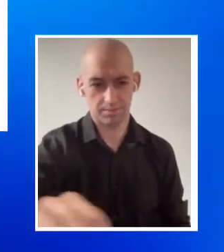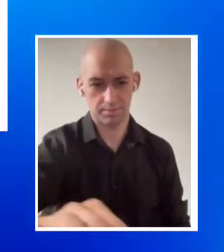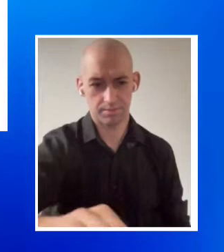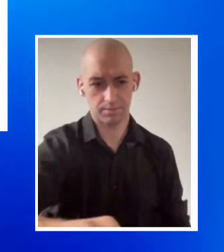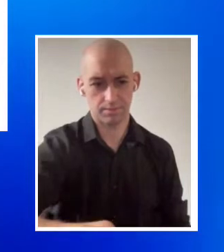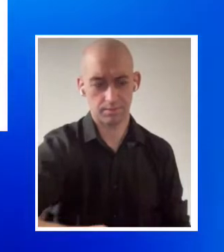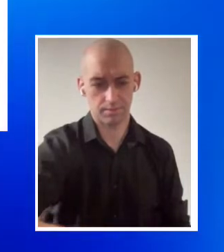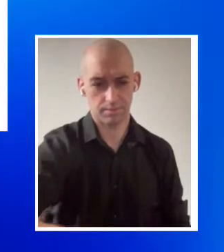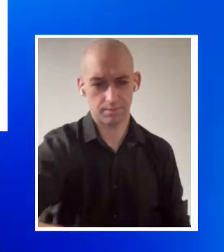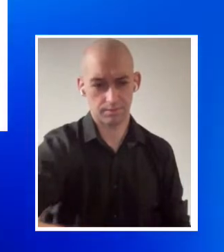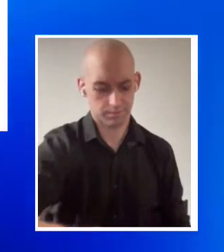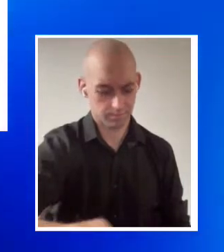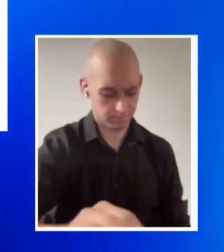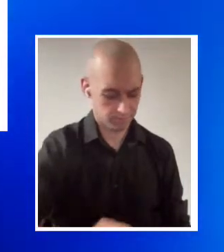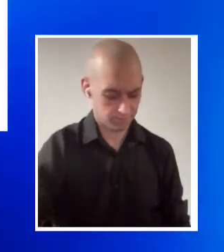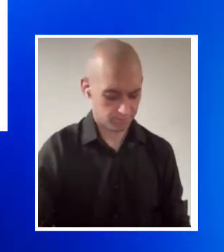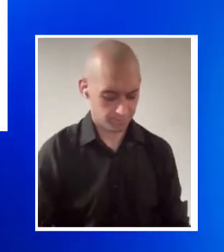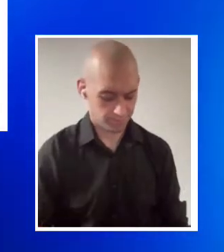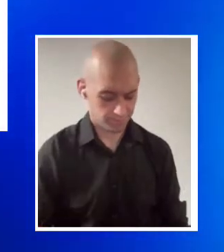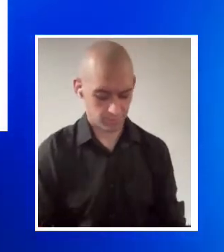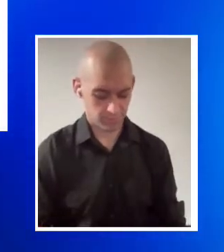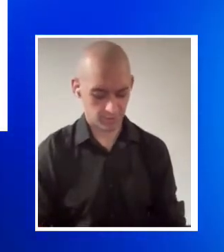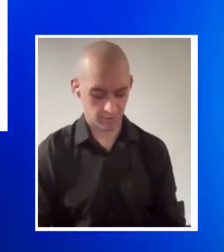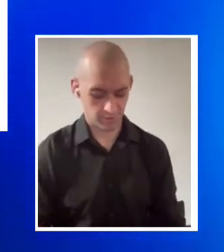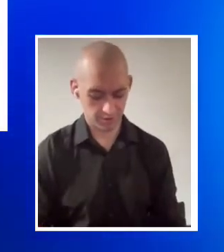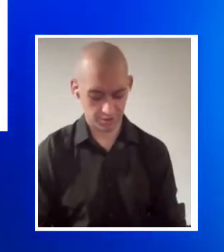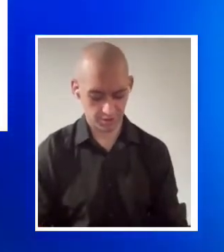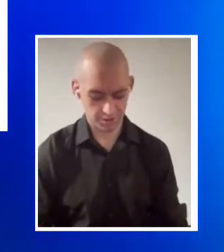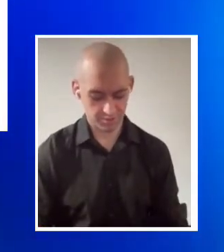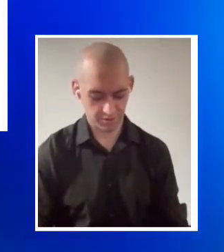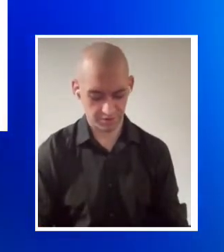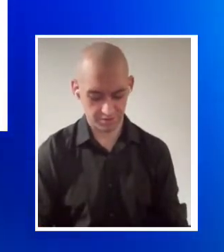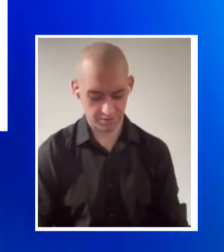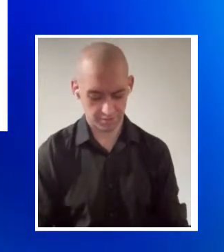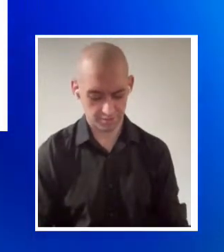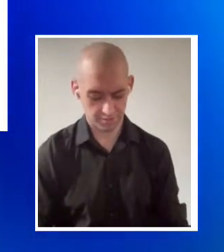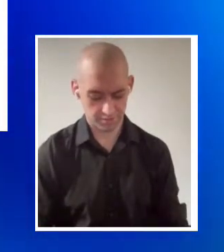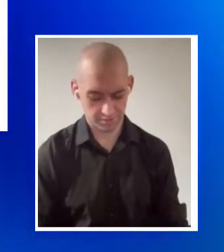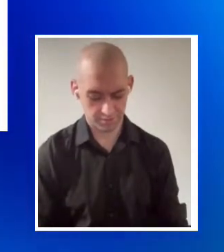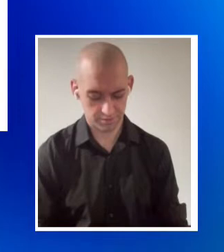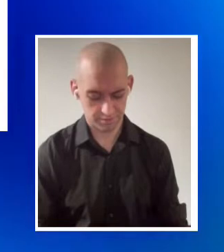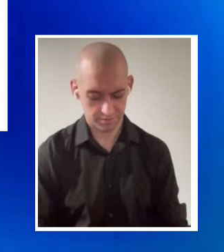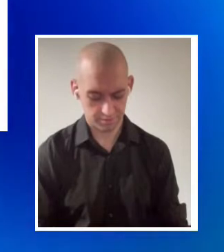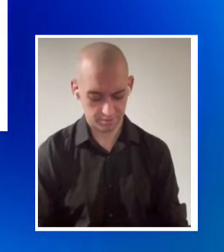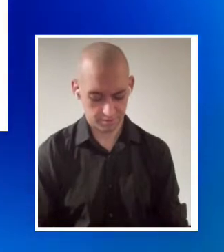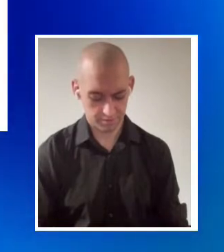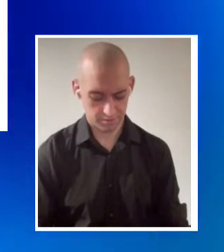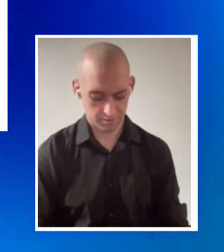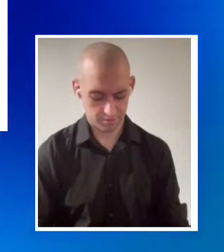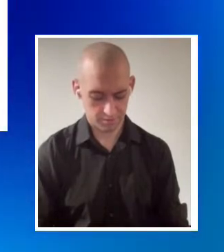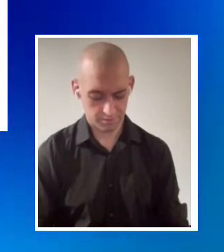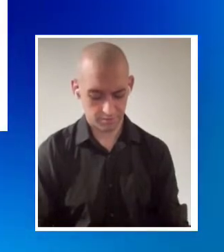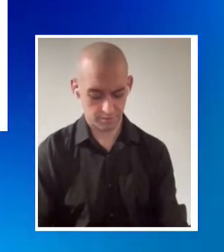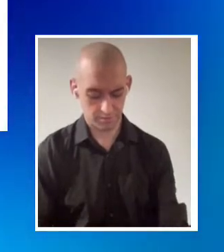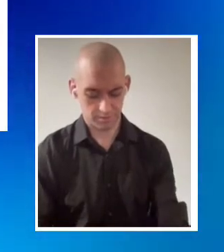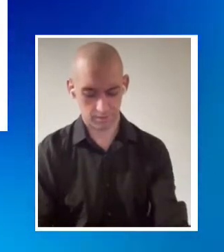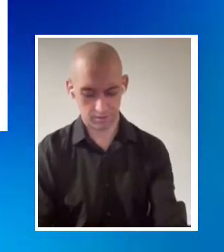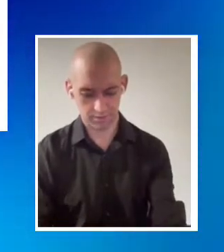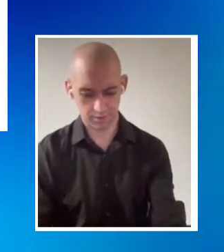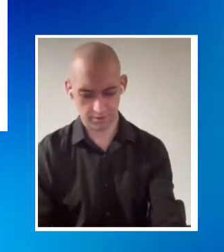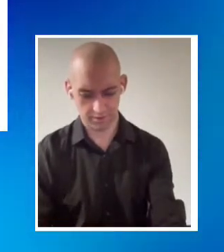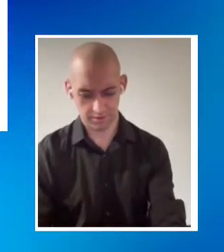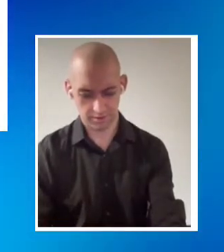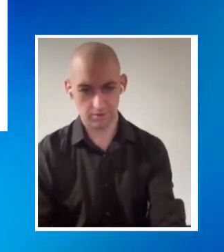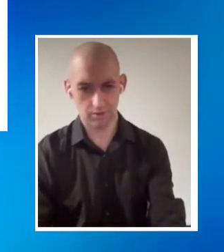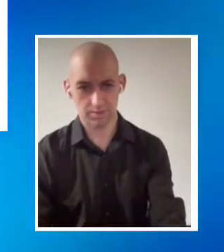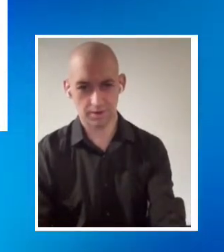So then we'll add those to the list of resources to have handy should things come up. And they did come up,